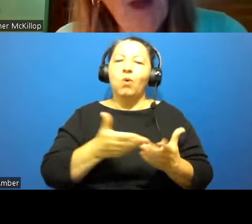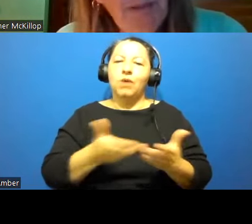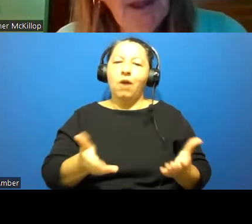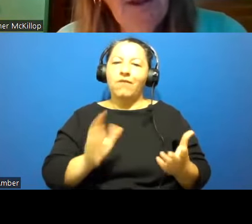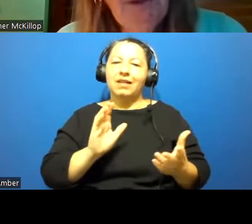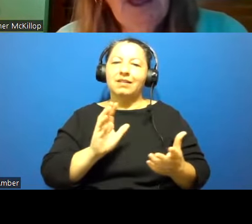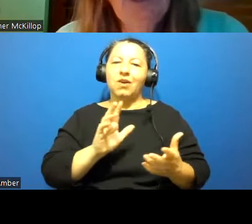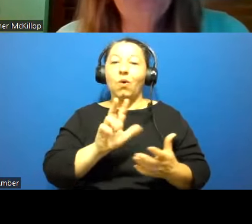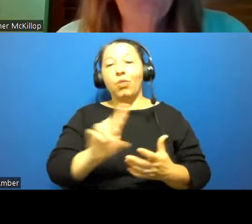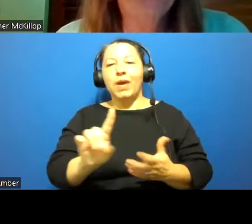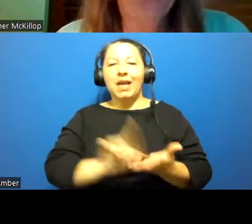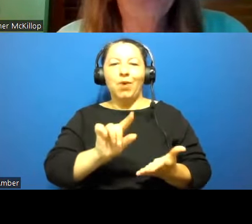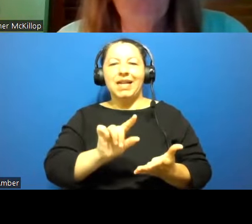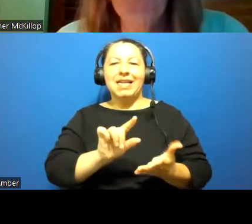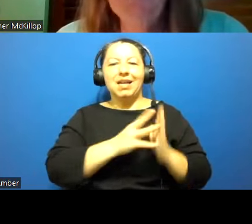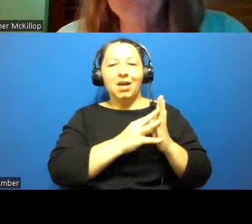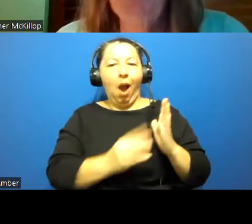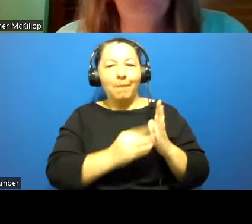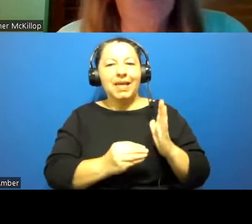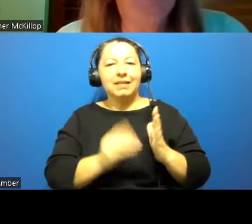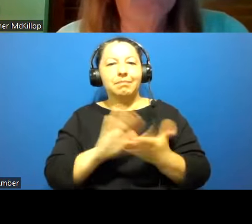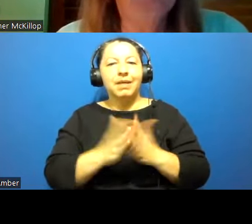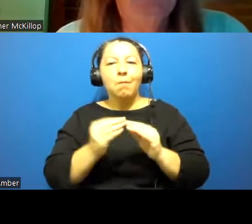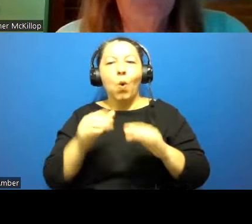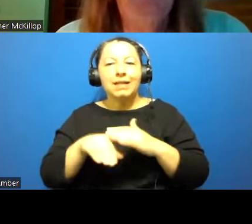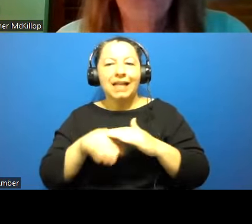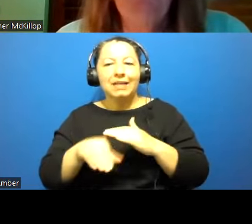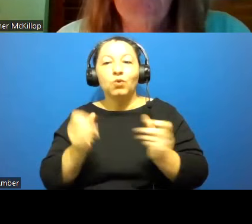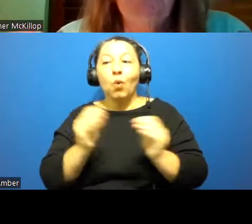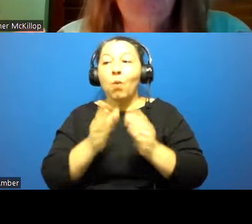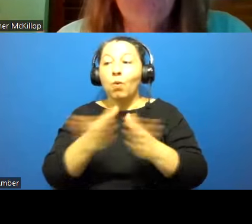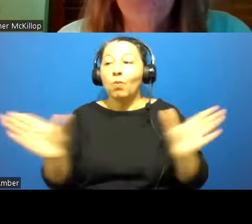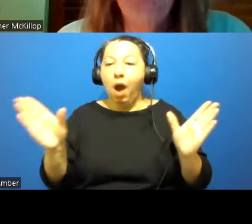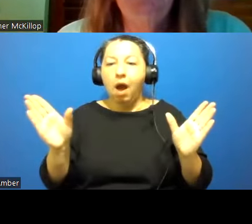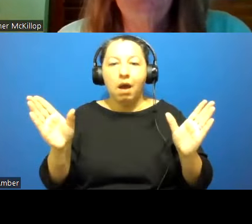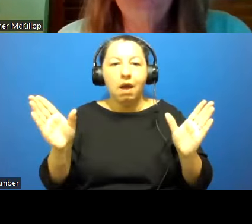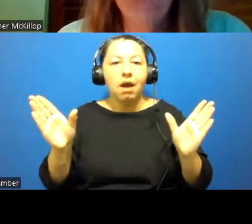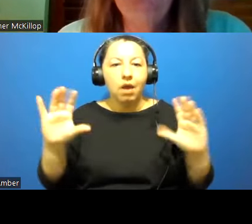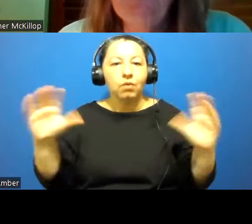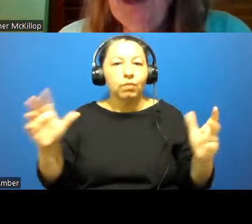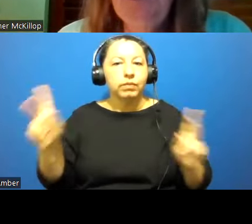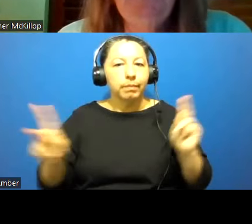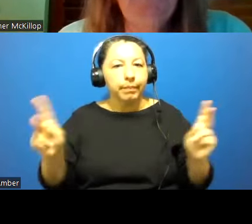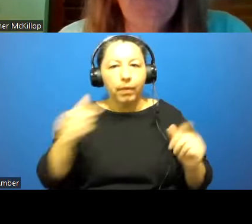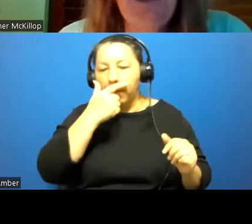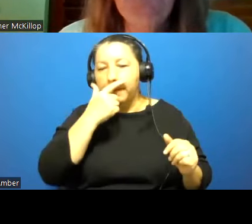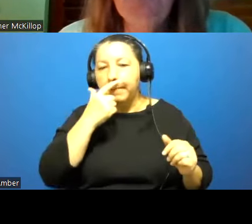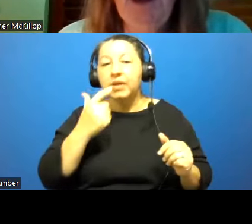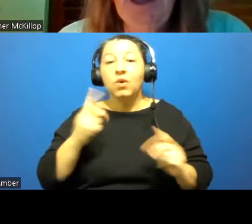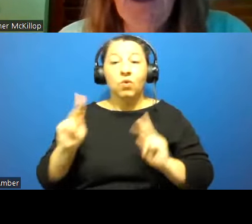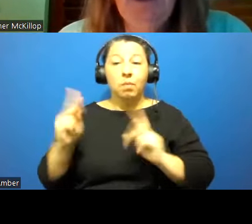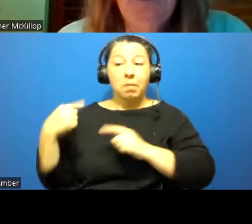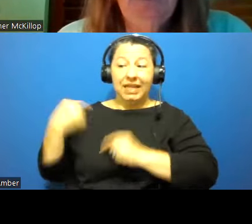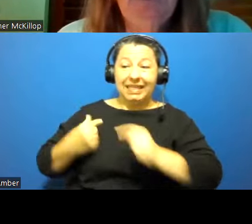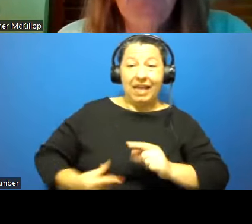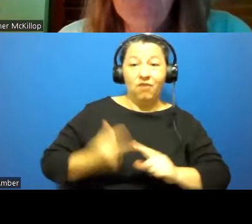printed replicas accessible to a wider public audience. And so the descendants of the ancient